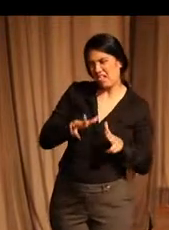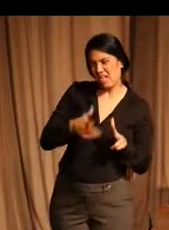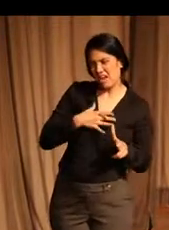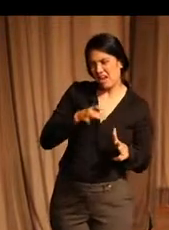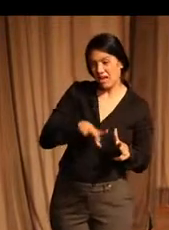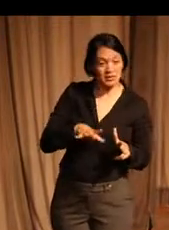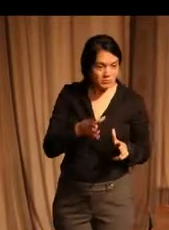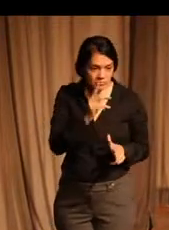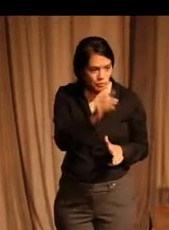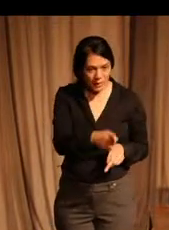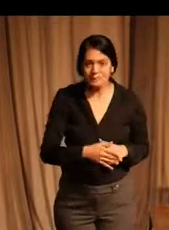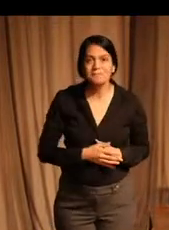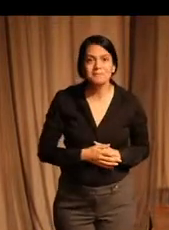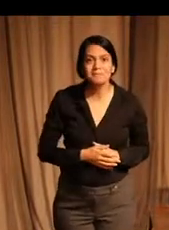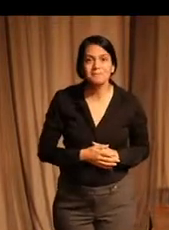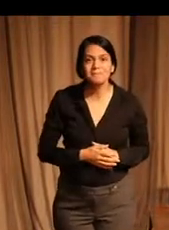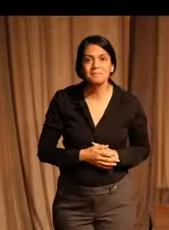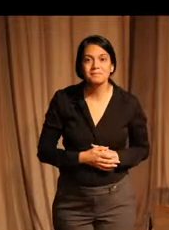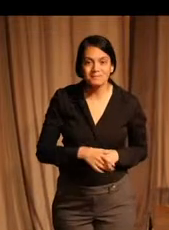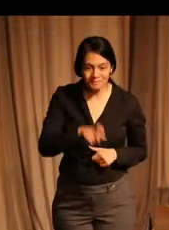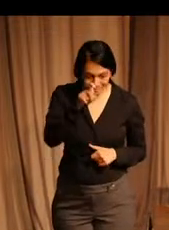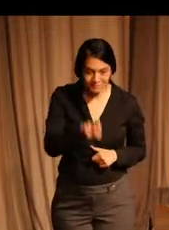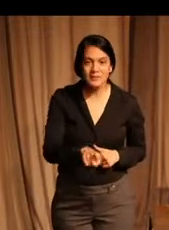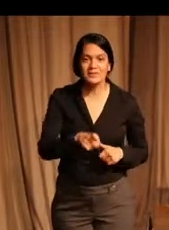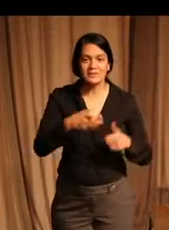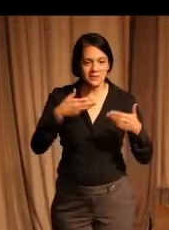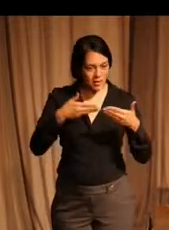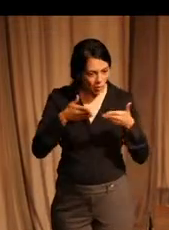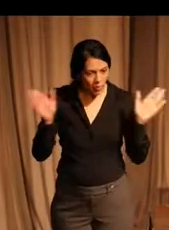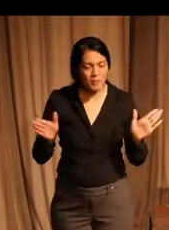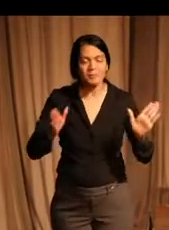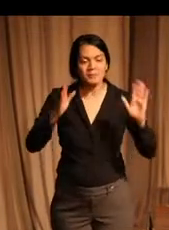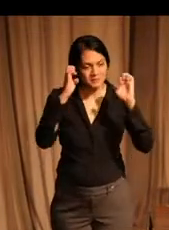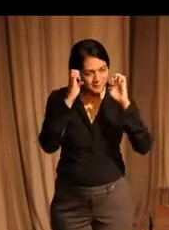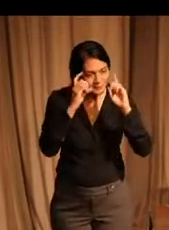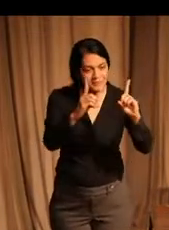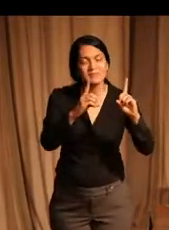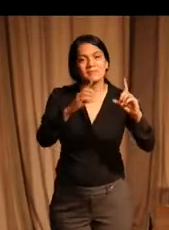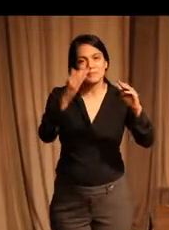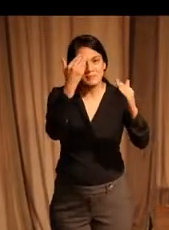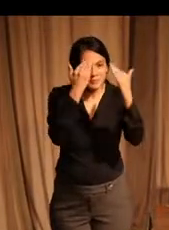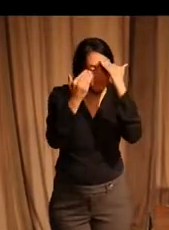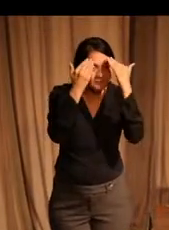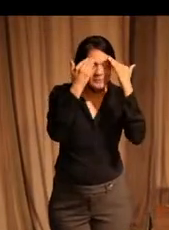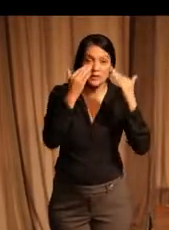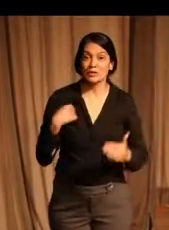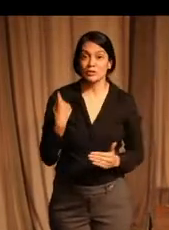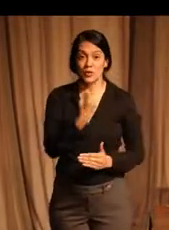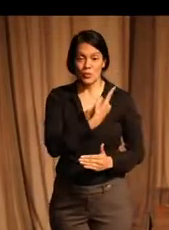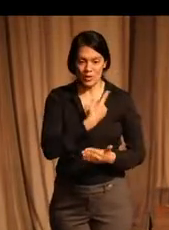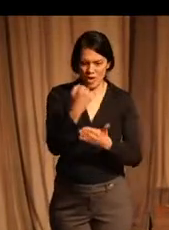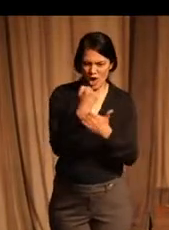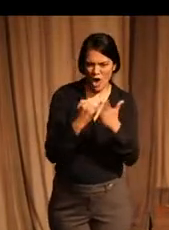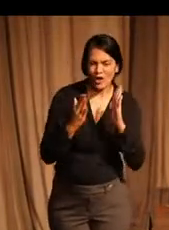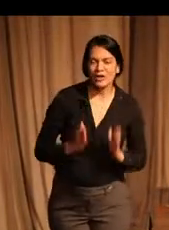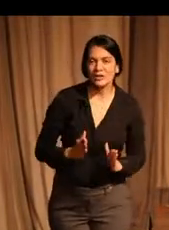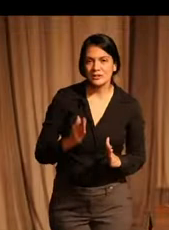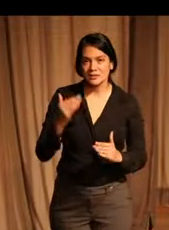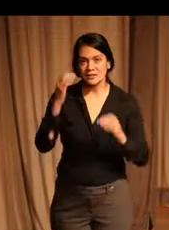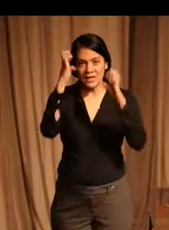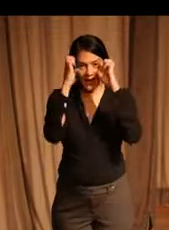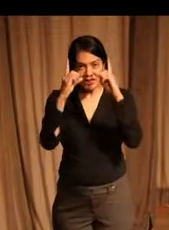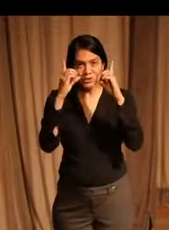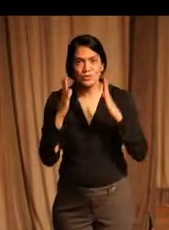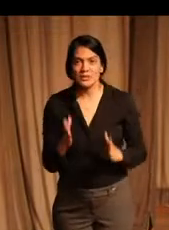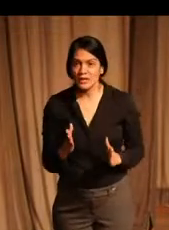And I'm wondering about really how do we as, you know, artists, educators, you know, creative